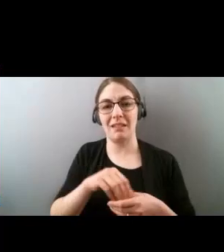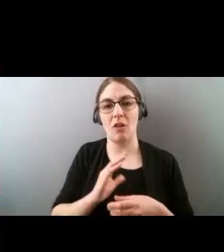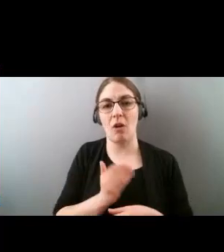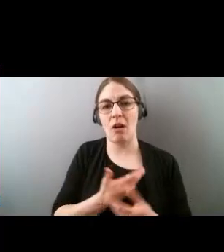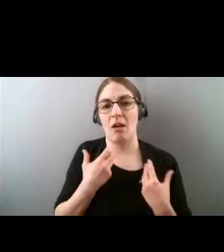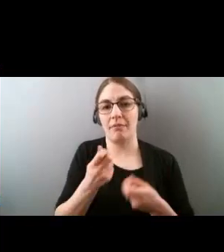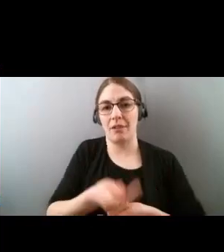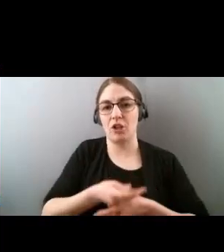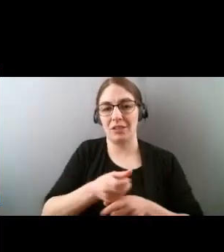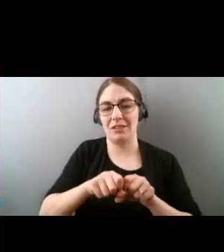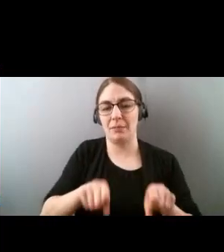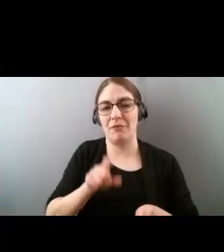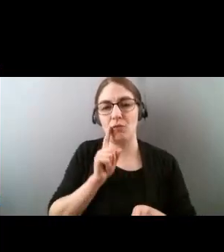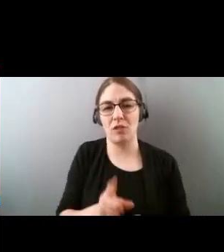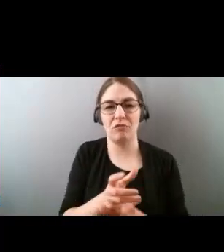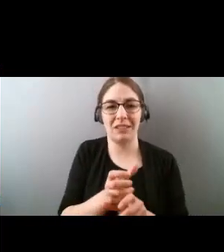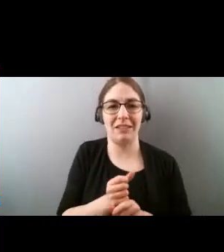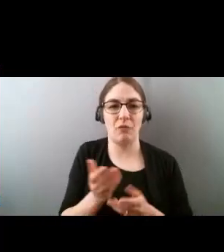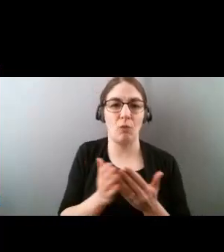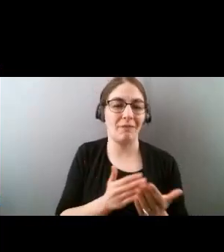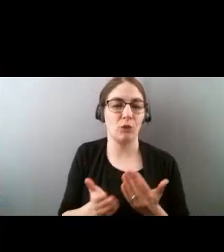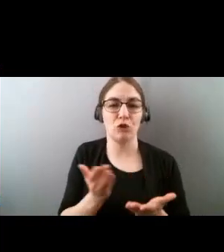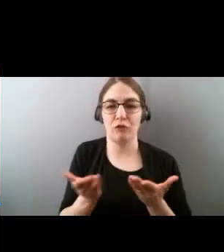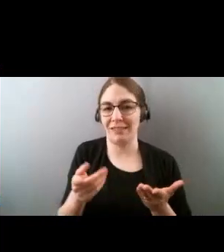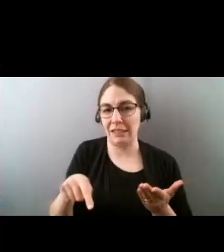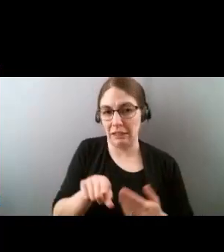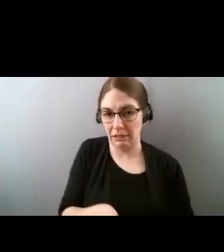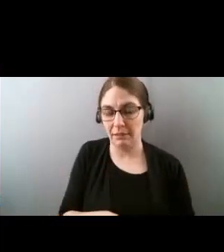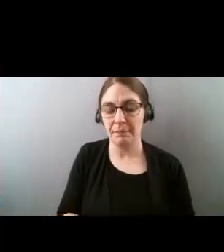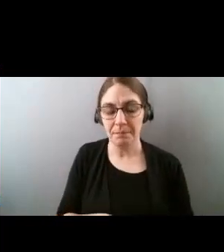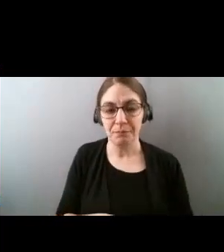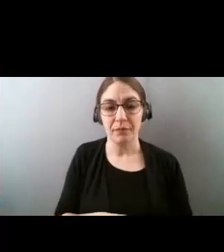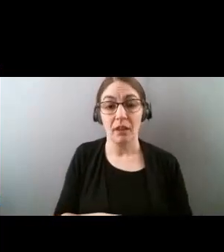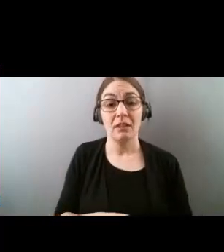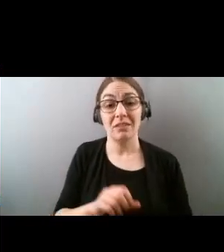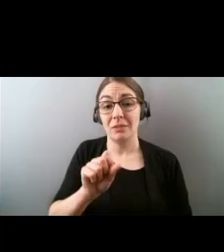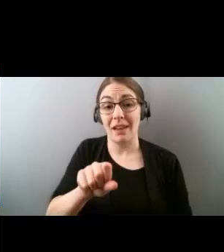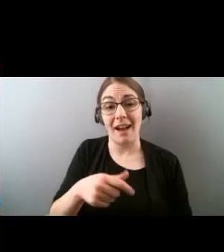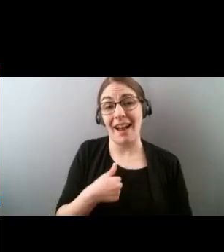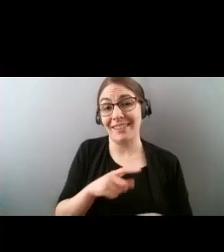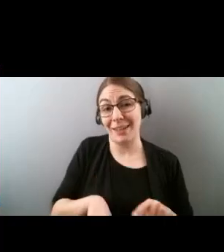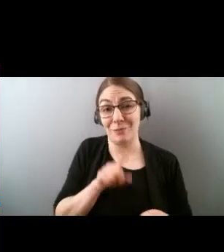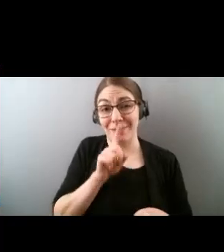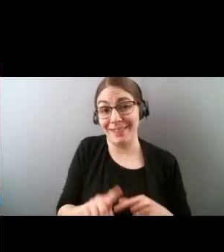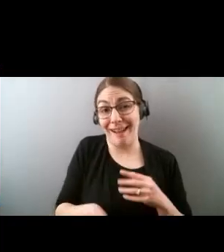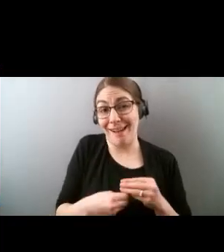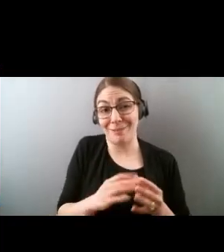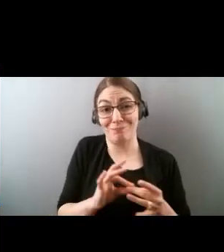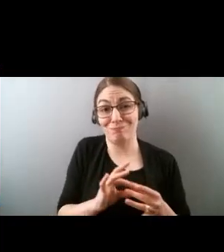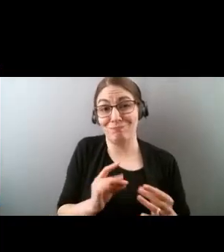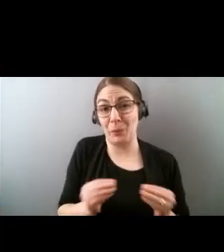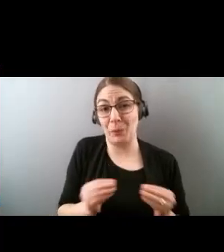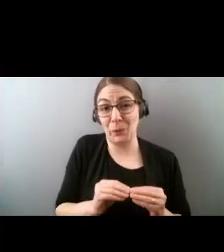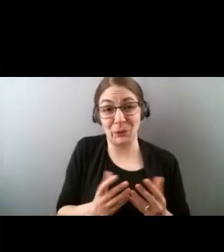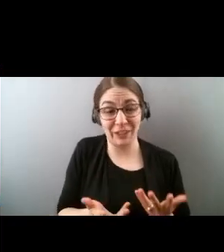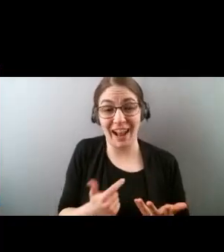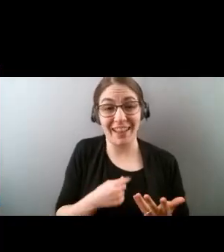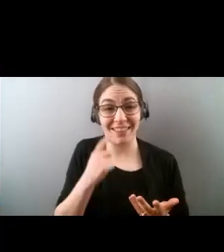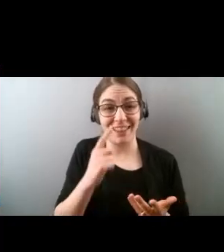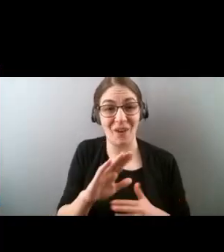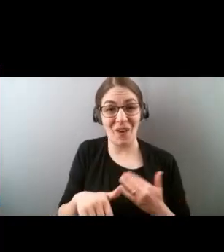that they need. So yeah, I can't really say much more about it. I think all the